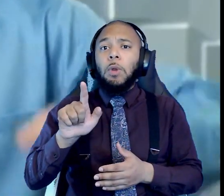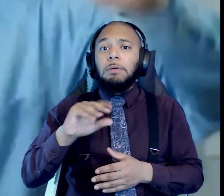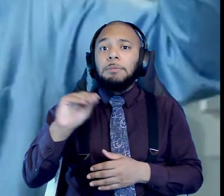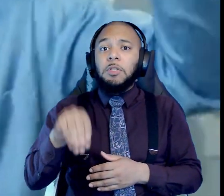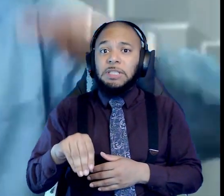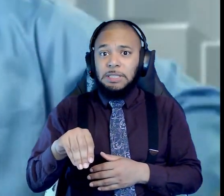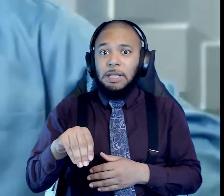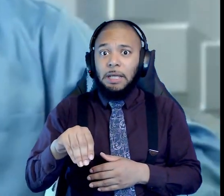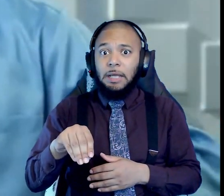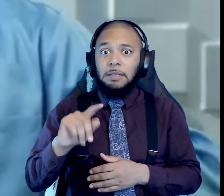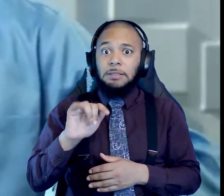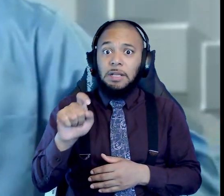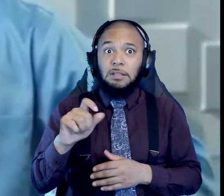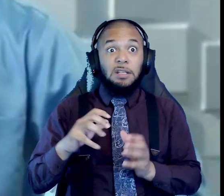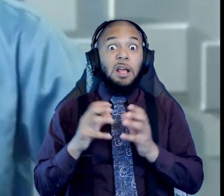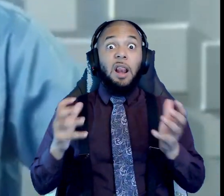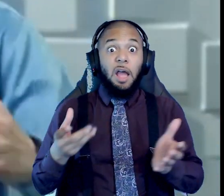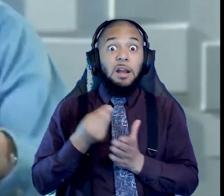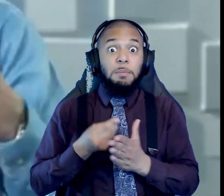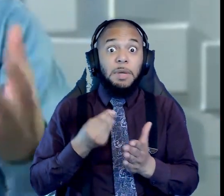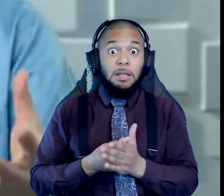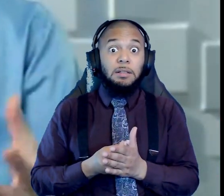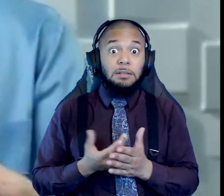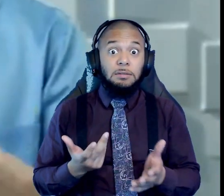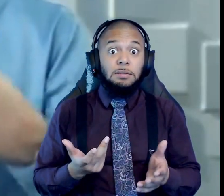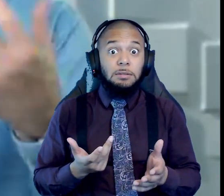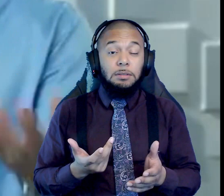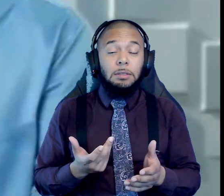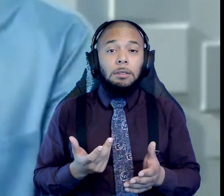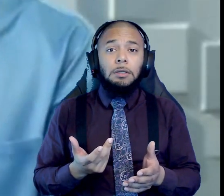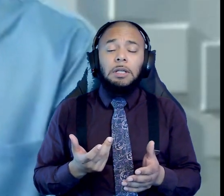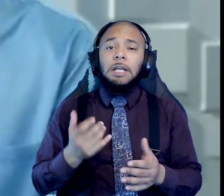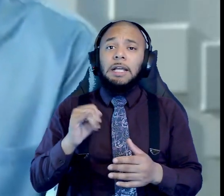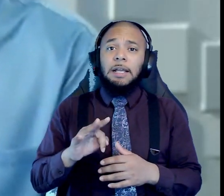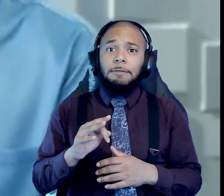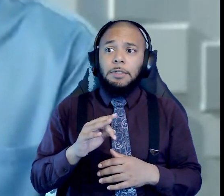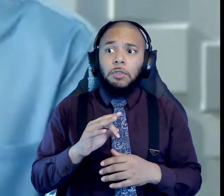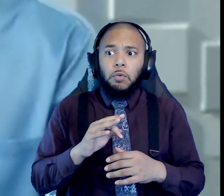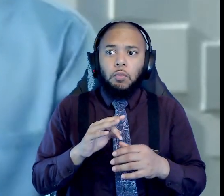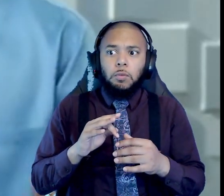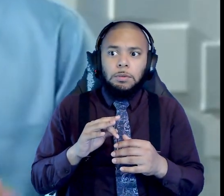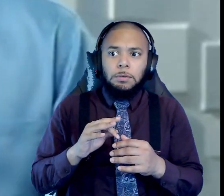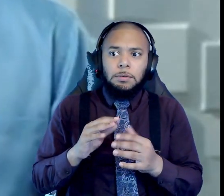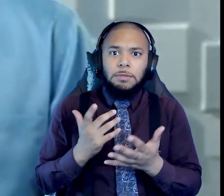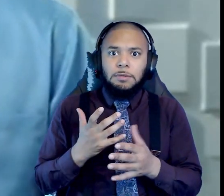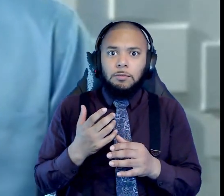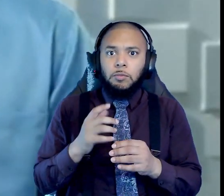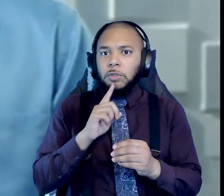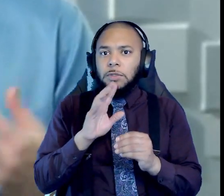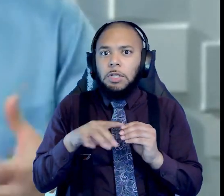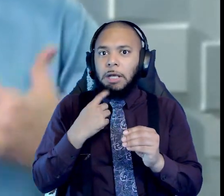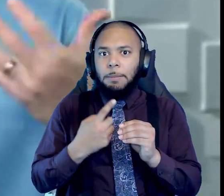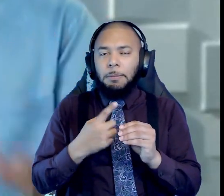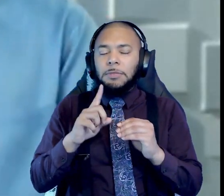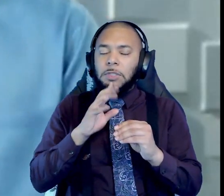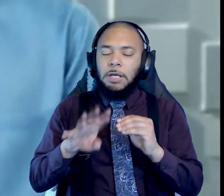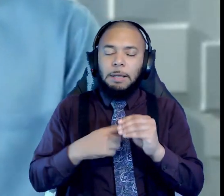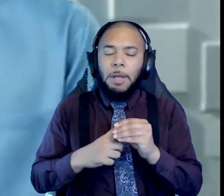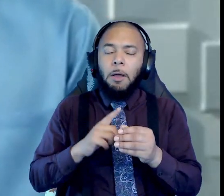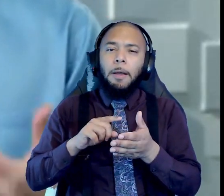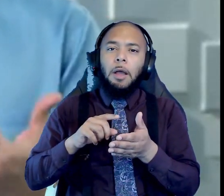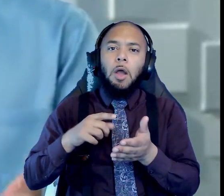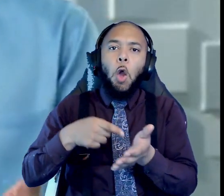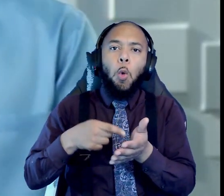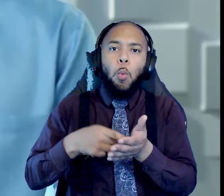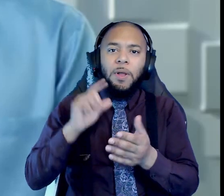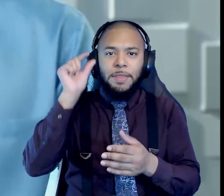and so that's a lot of money there and when you're talking of what you're then going to owe the government in taxes so when you're looking at tax planning